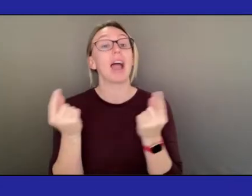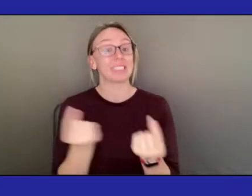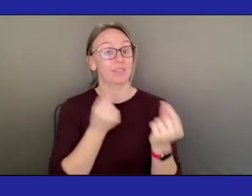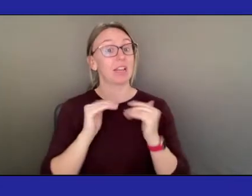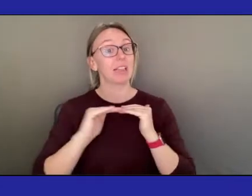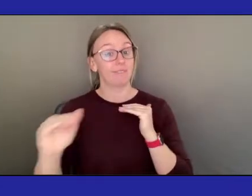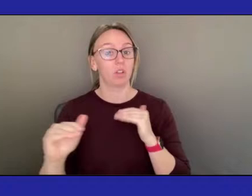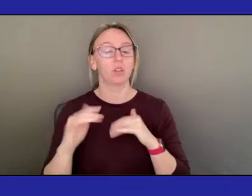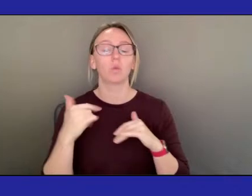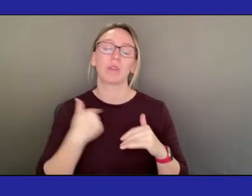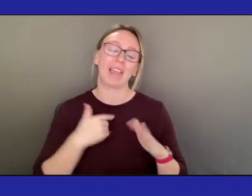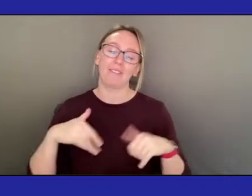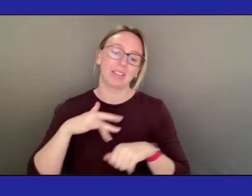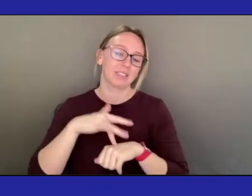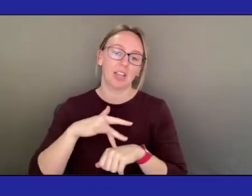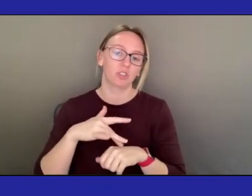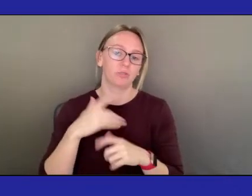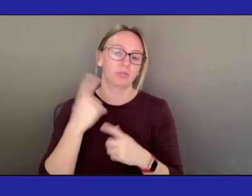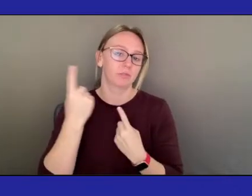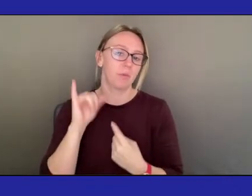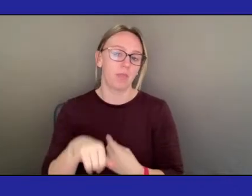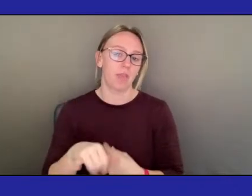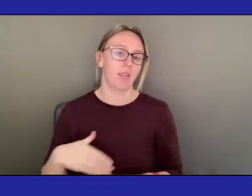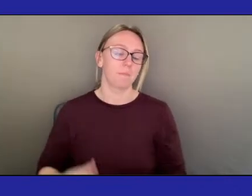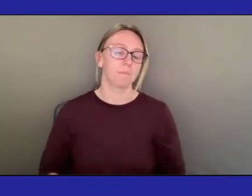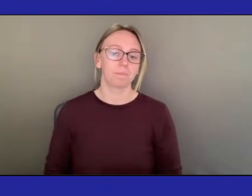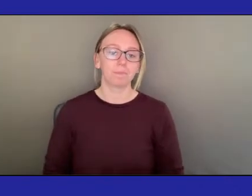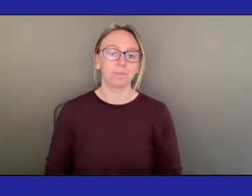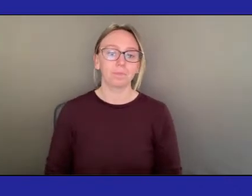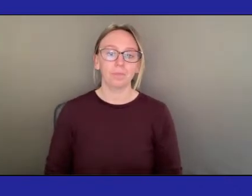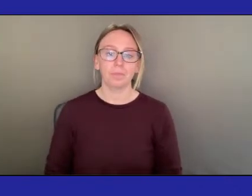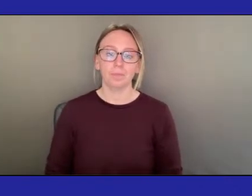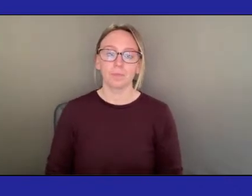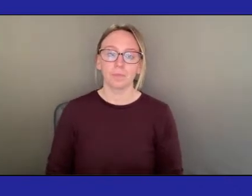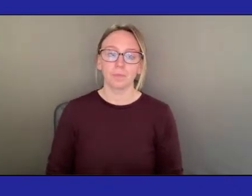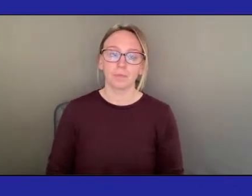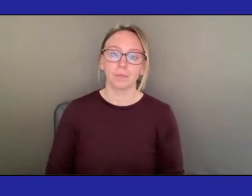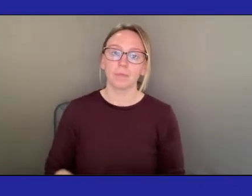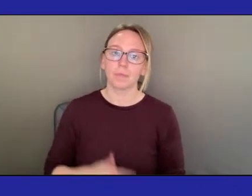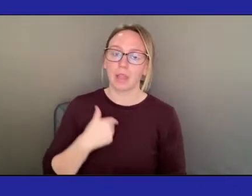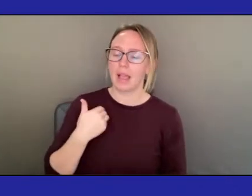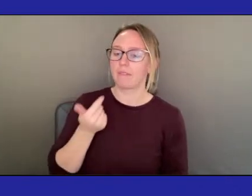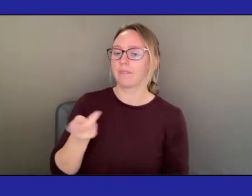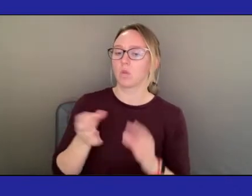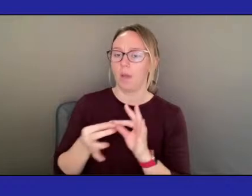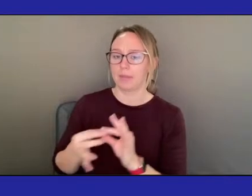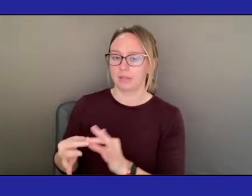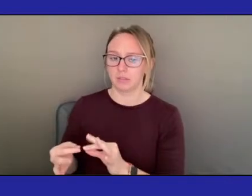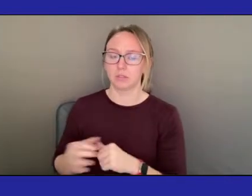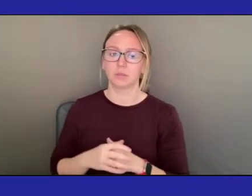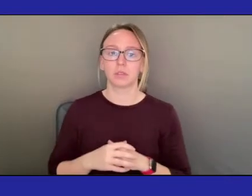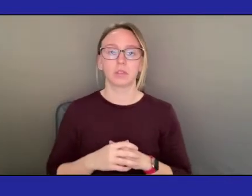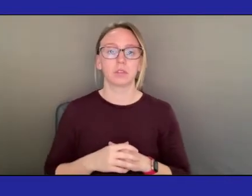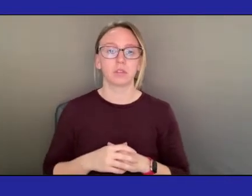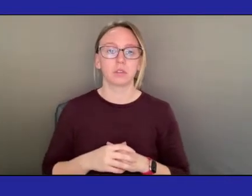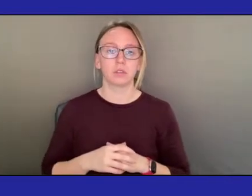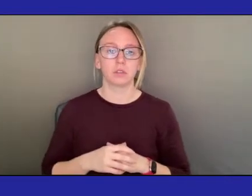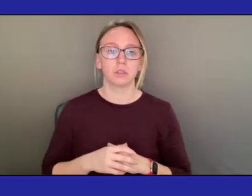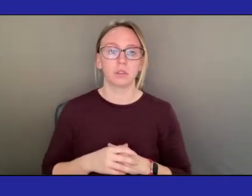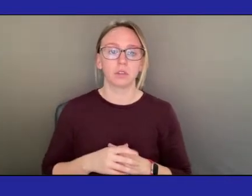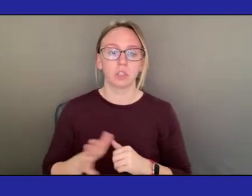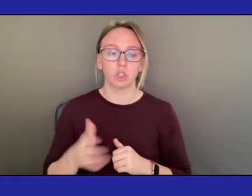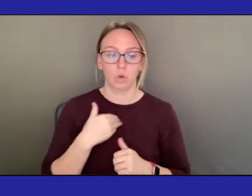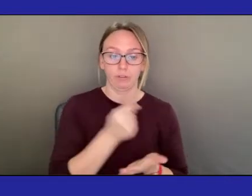tackled that yet. So I have a couple of comments. You have Treat to